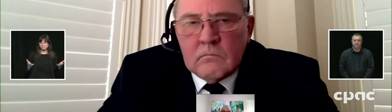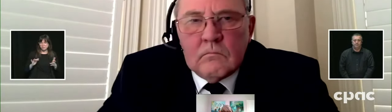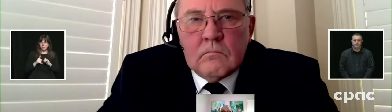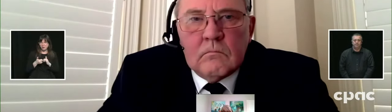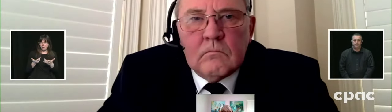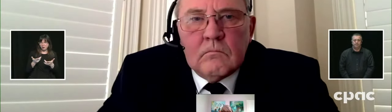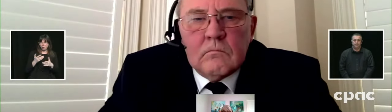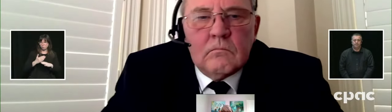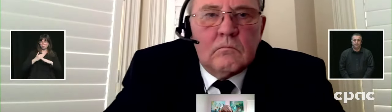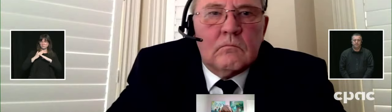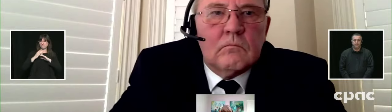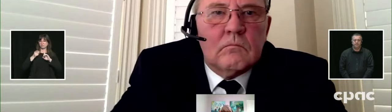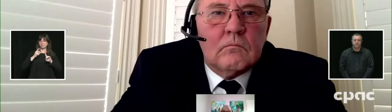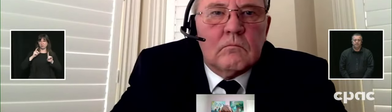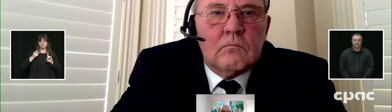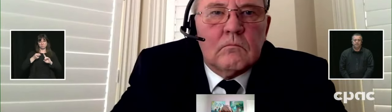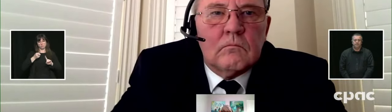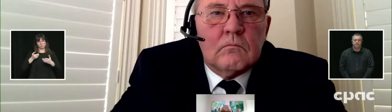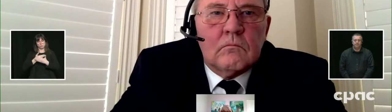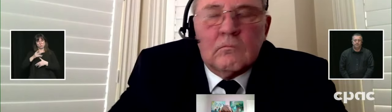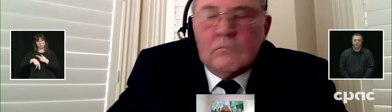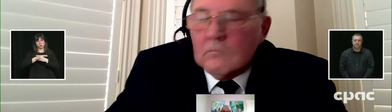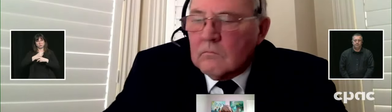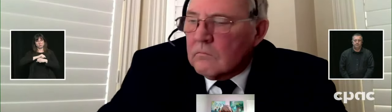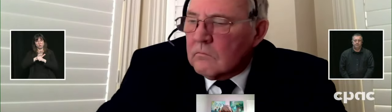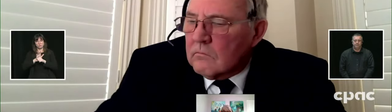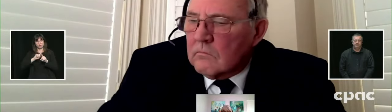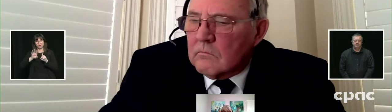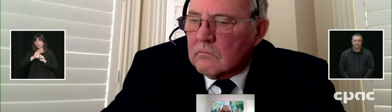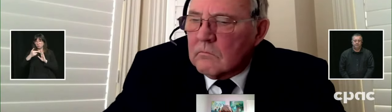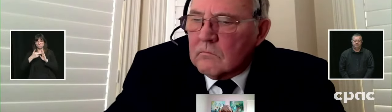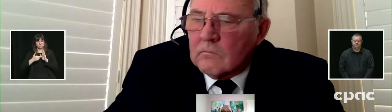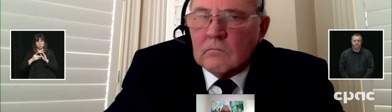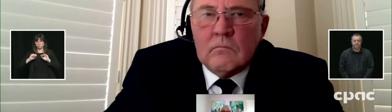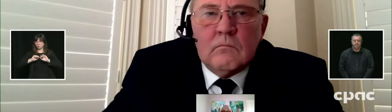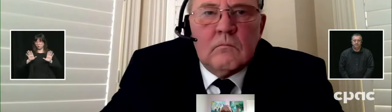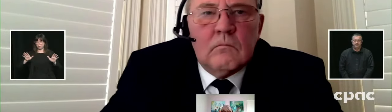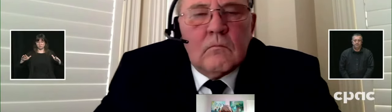against these variants when the measures that are being put in place clearly have not worked.